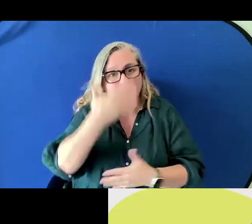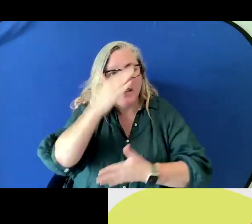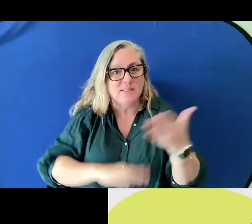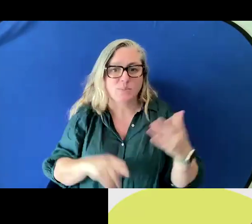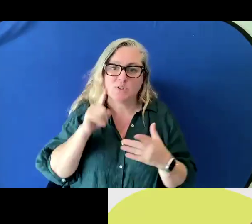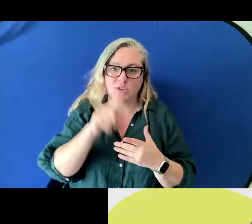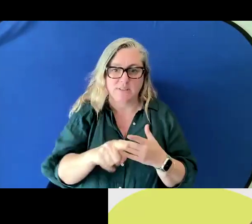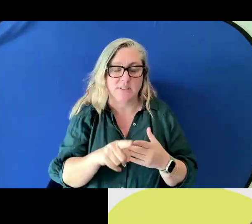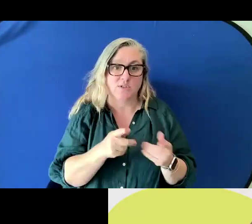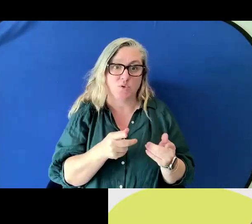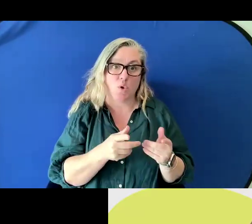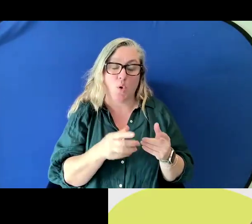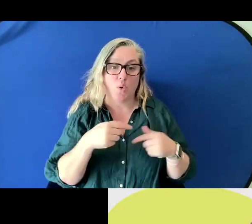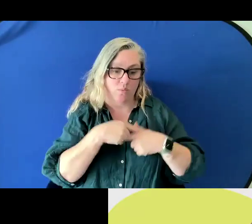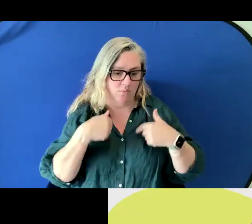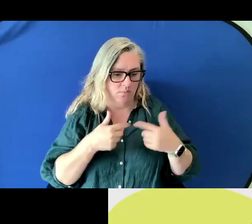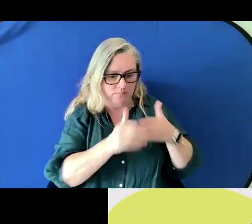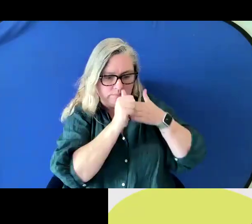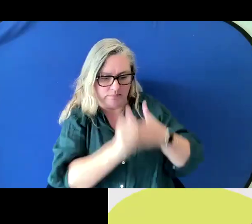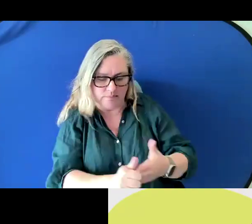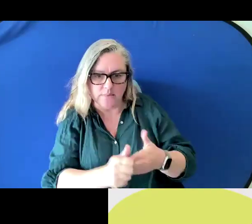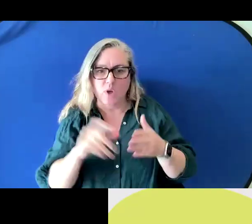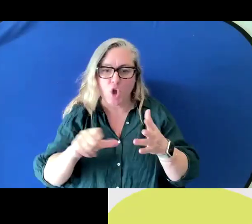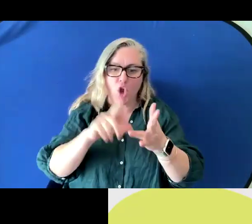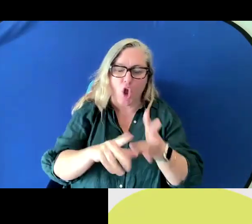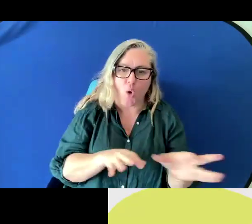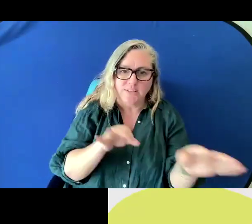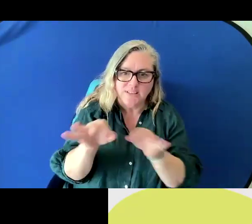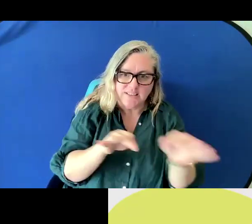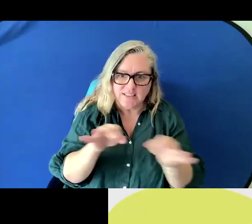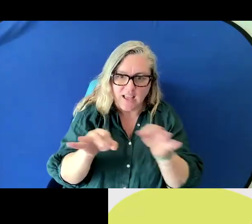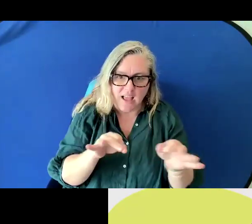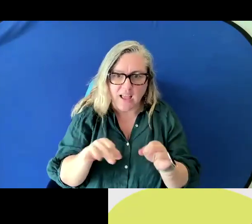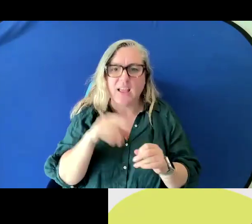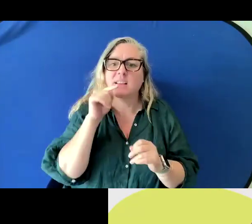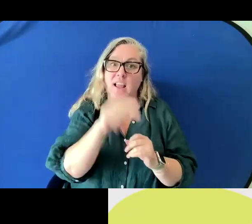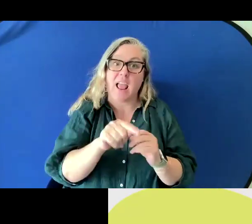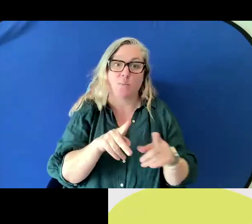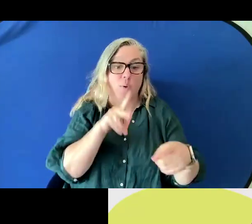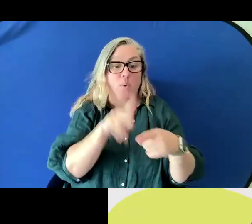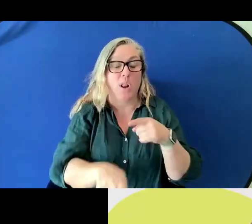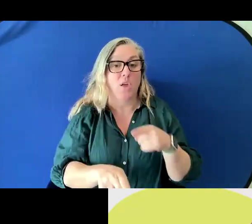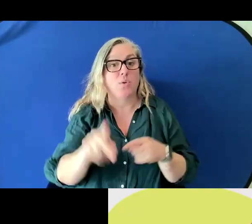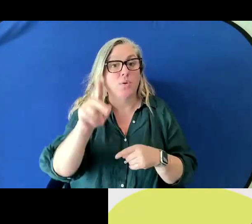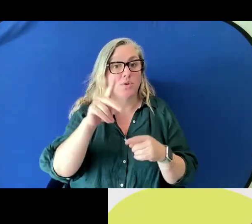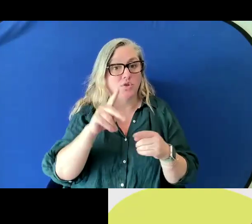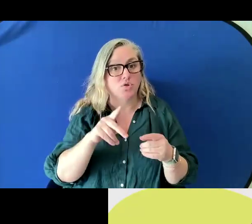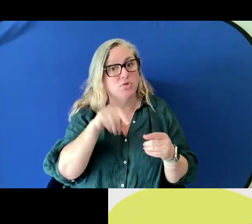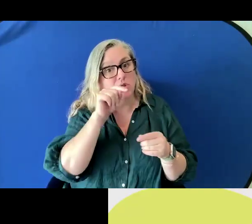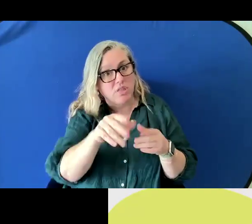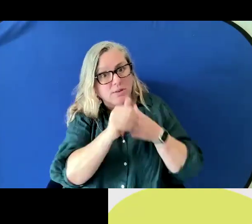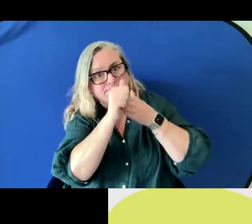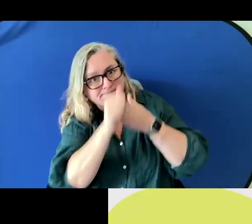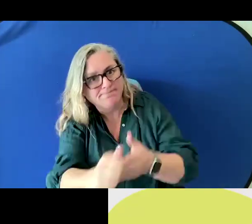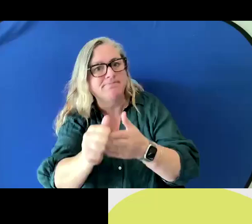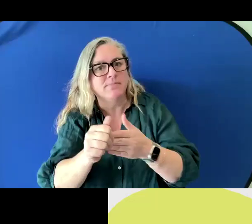a Co-Design Process webinar, where we will launch the Take Charge of Change project resources. I want